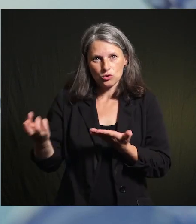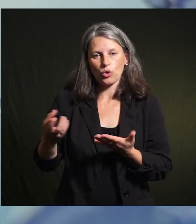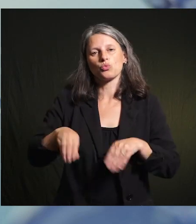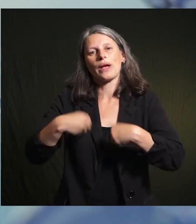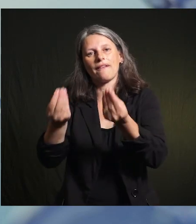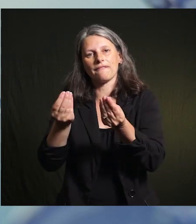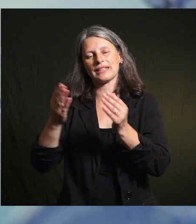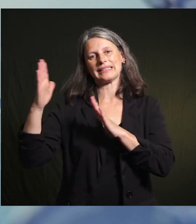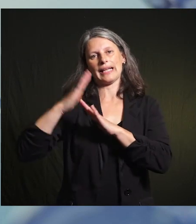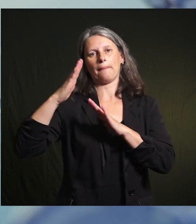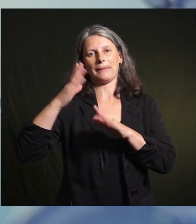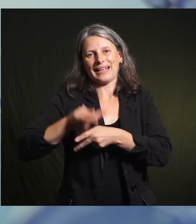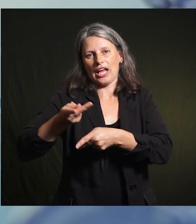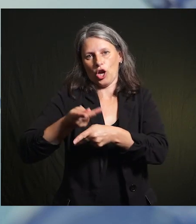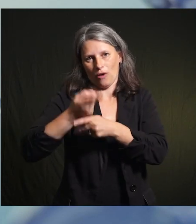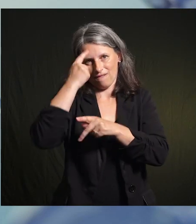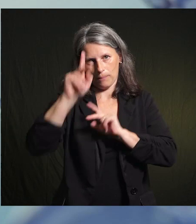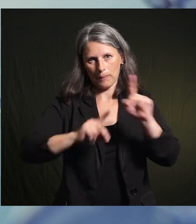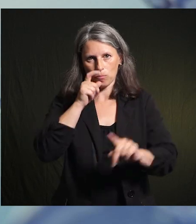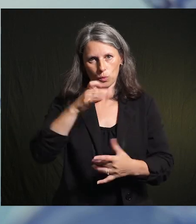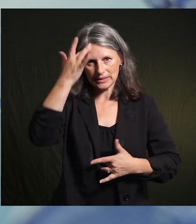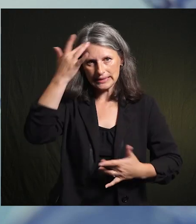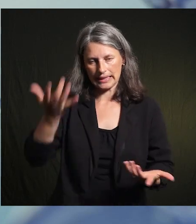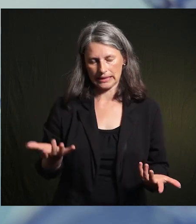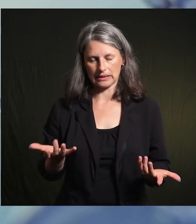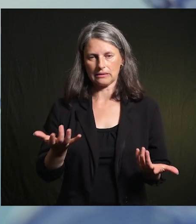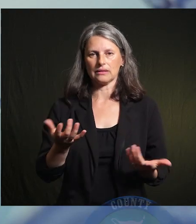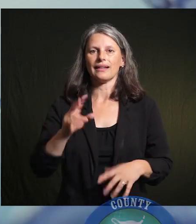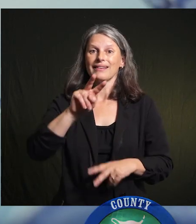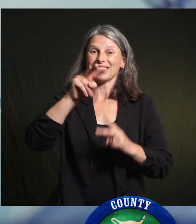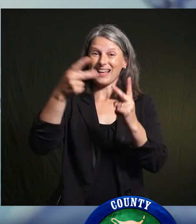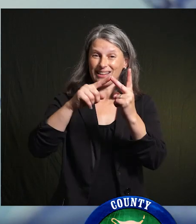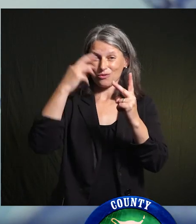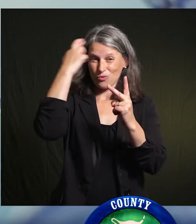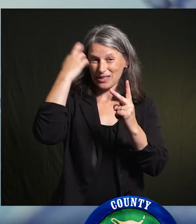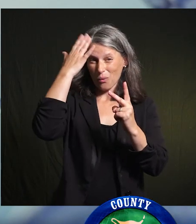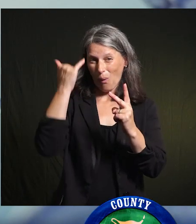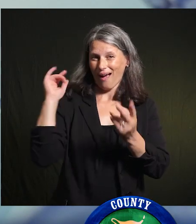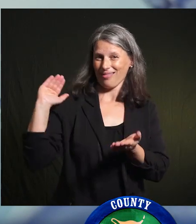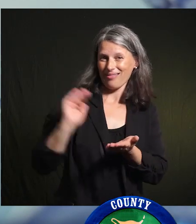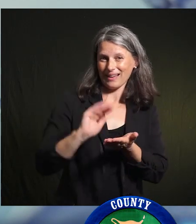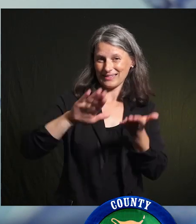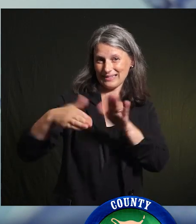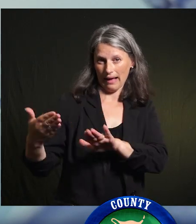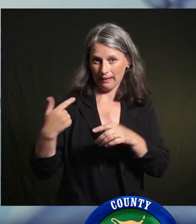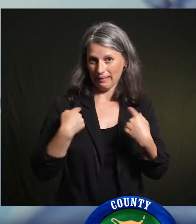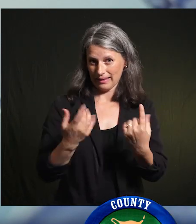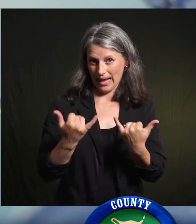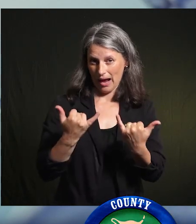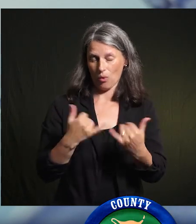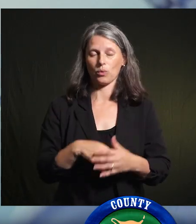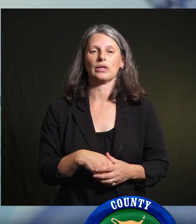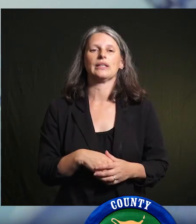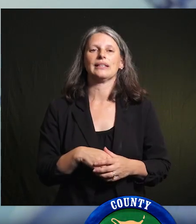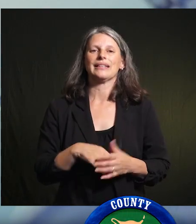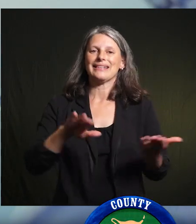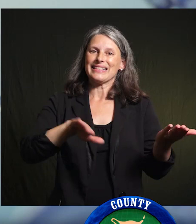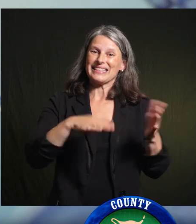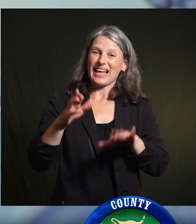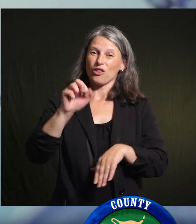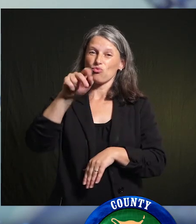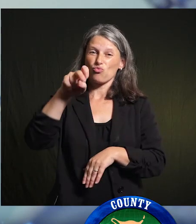people top-notch care. The second reason why I think we're seeing a lower death rate right now is the fact that death